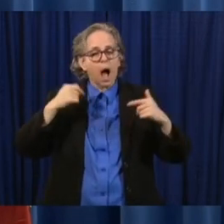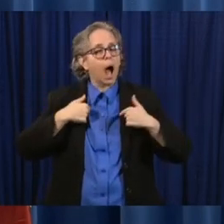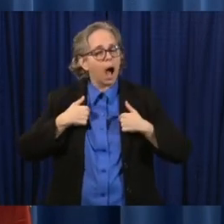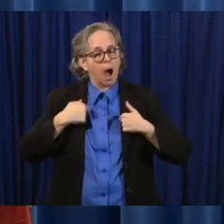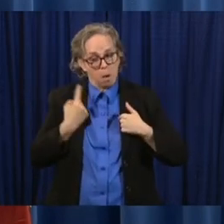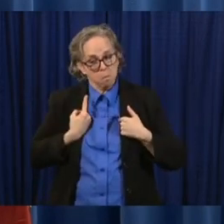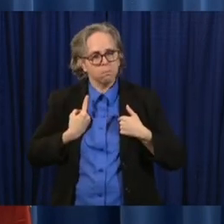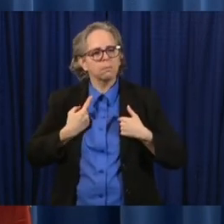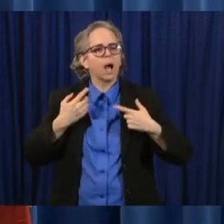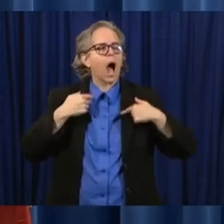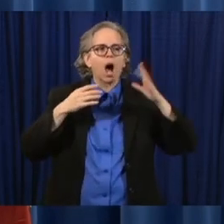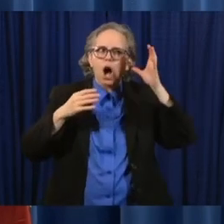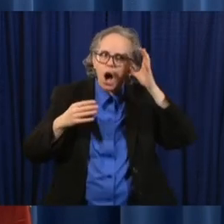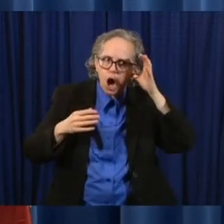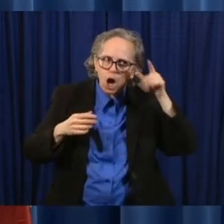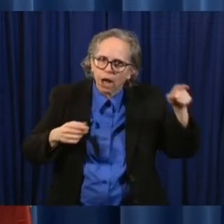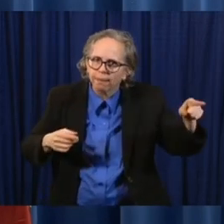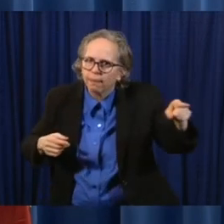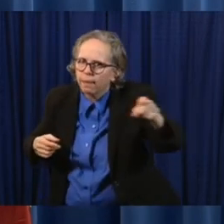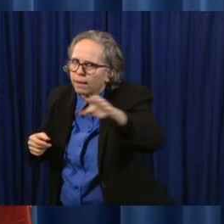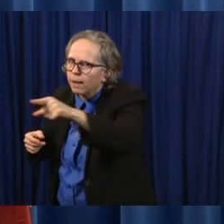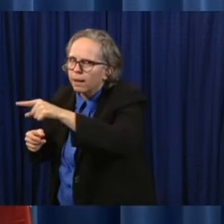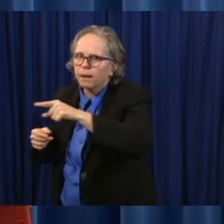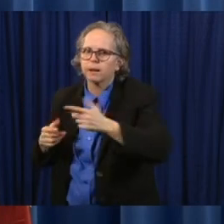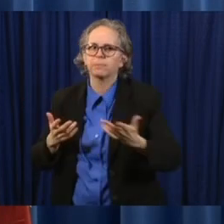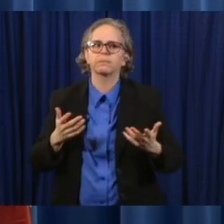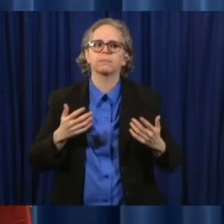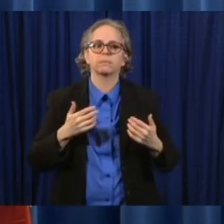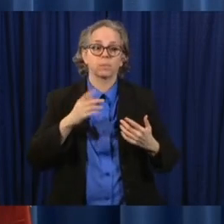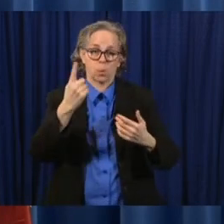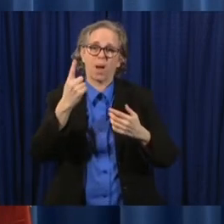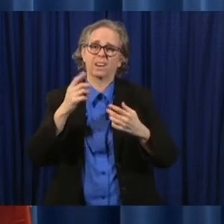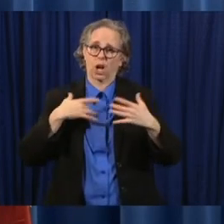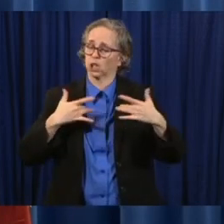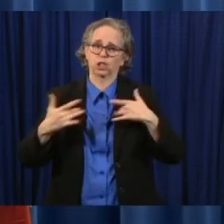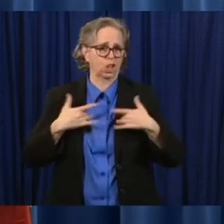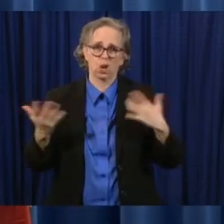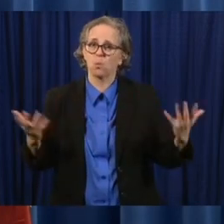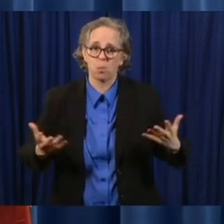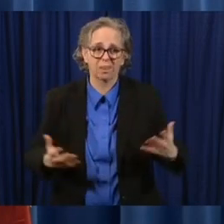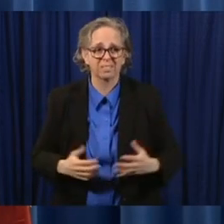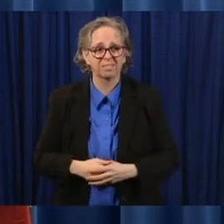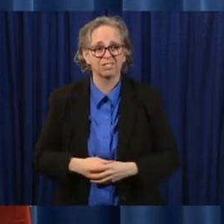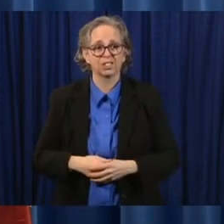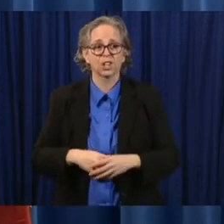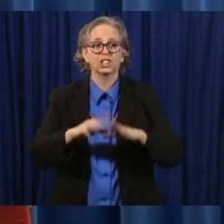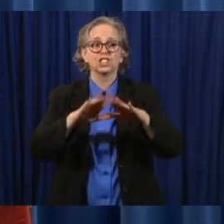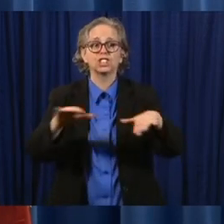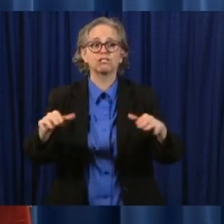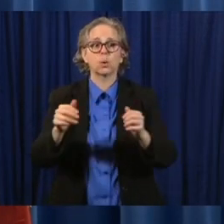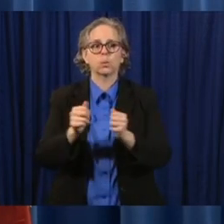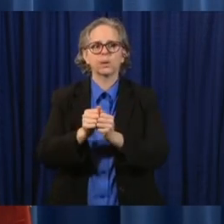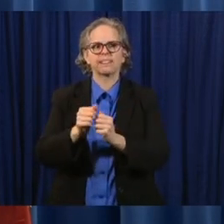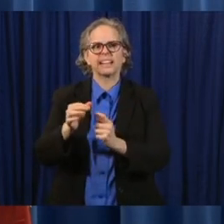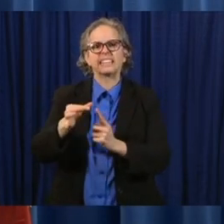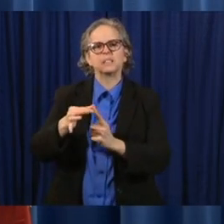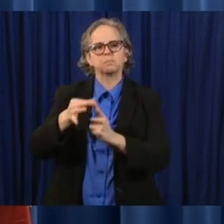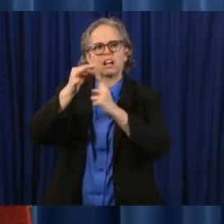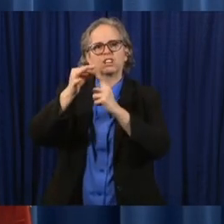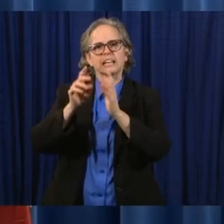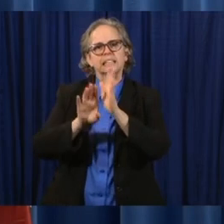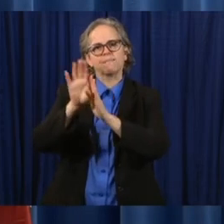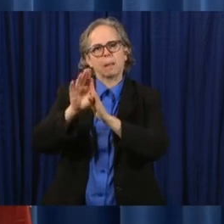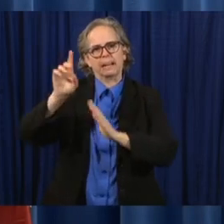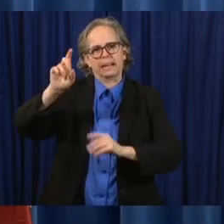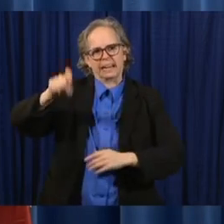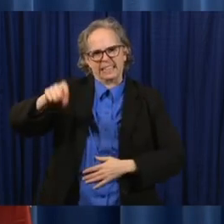me, teachers are telling me. One, children with special developmental needs. As we go forward,